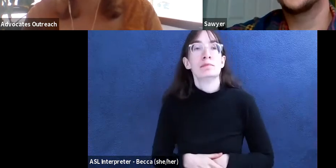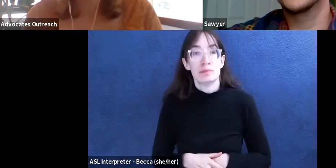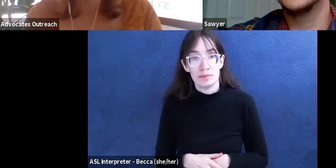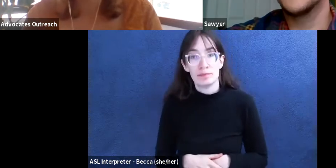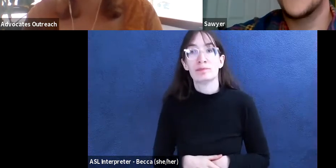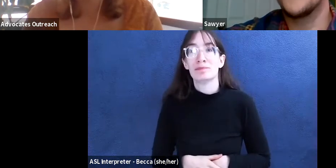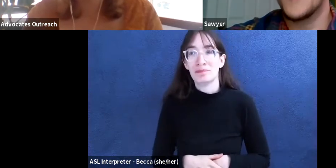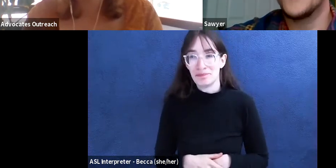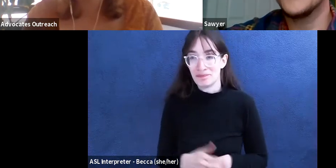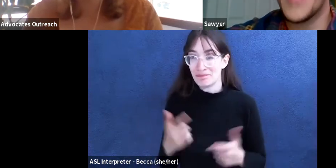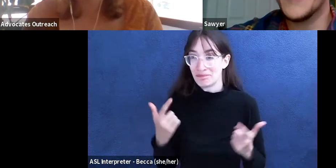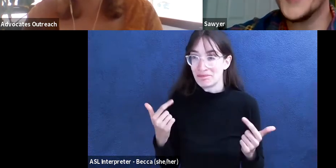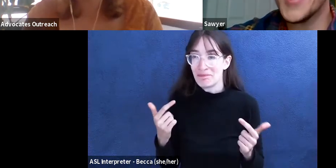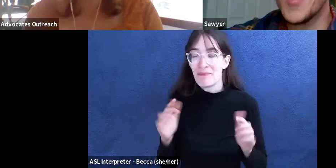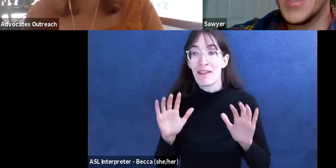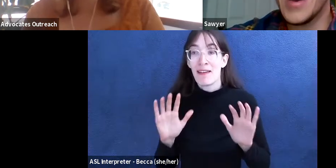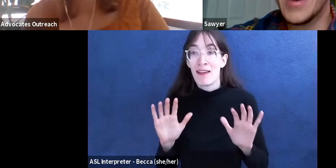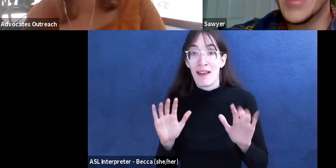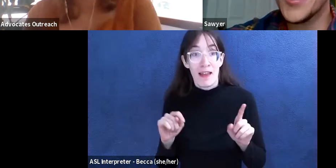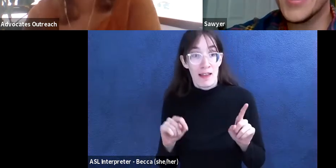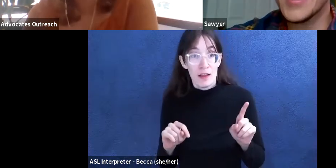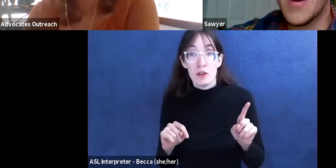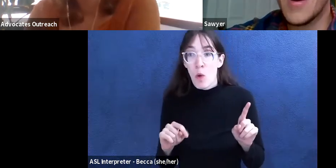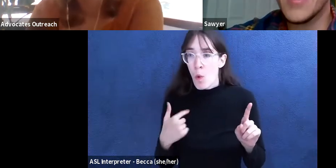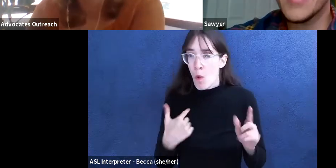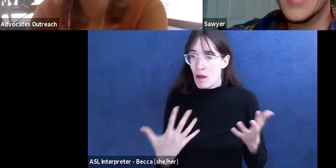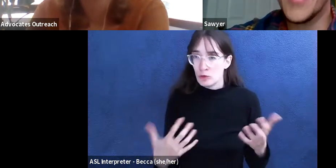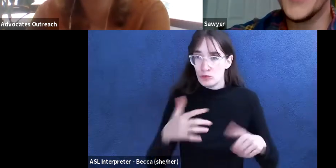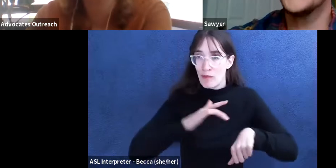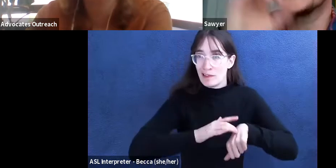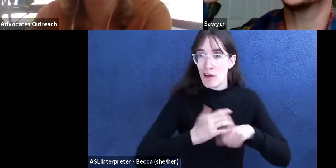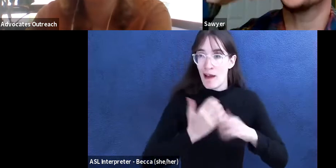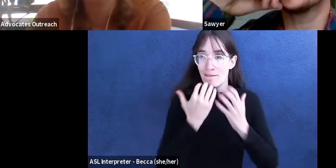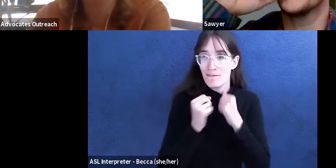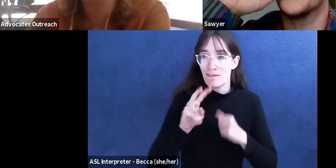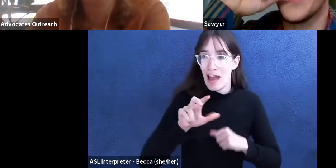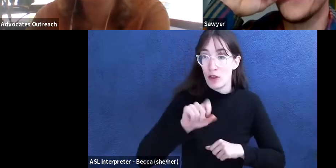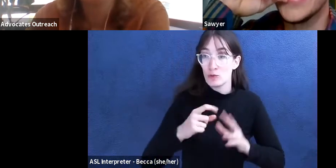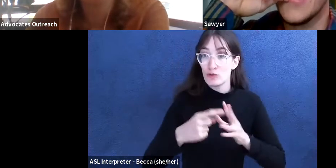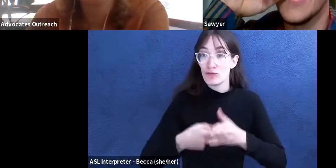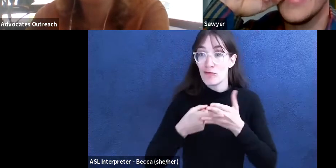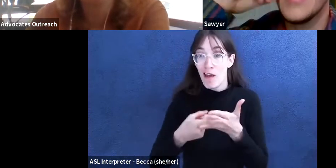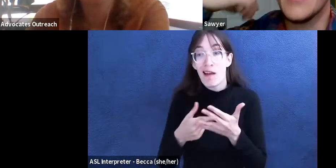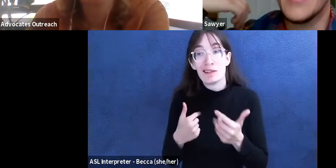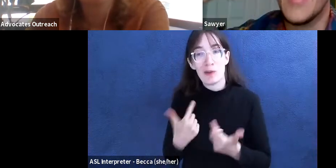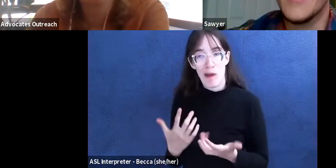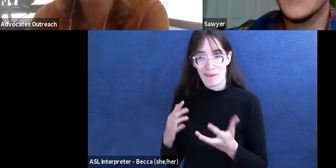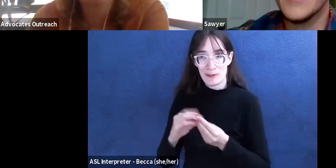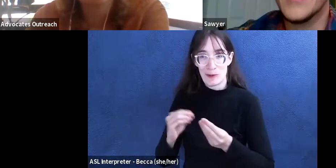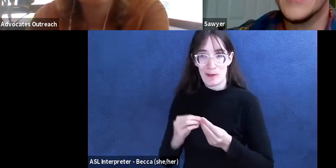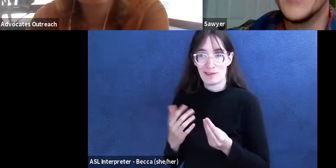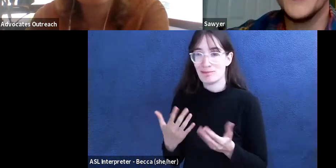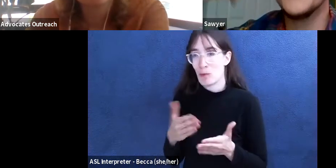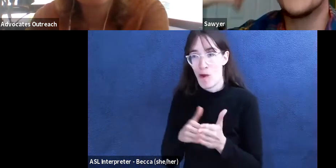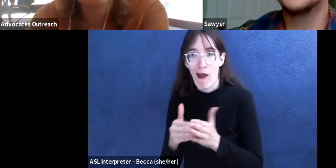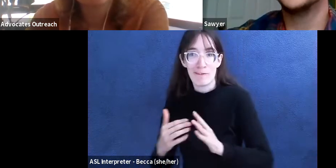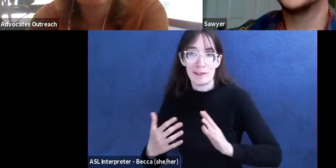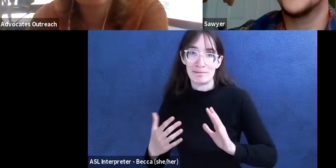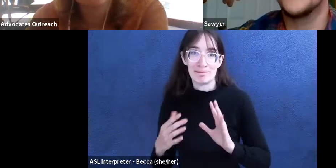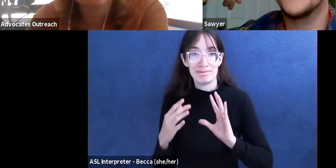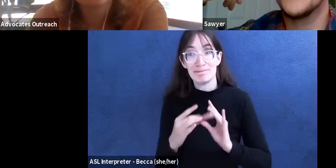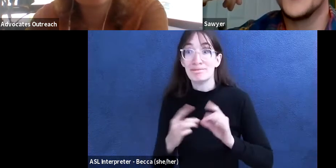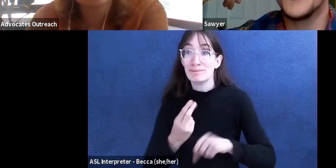really, even though people are going to have different experiences and values around certain aspects